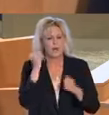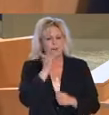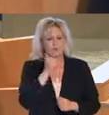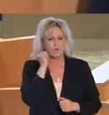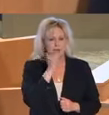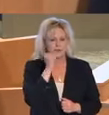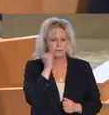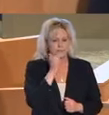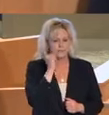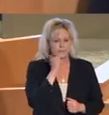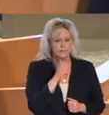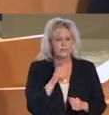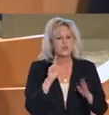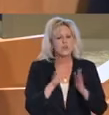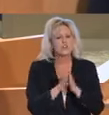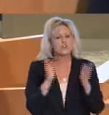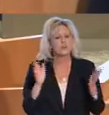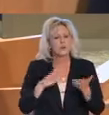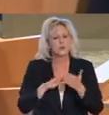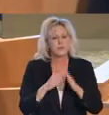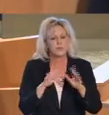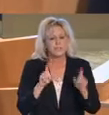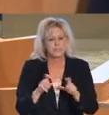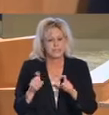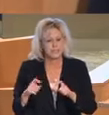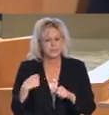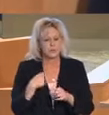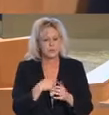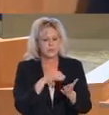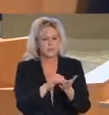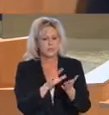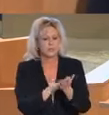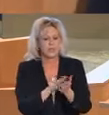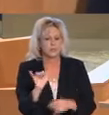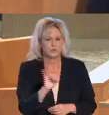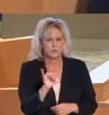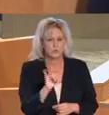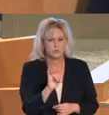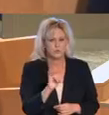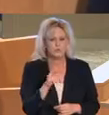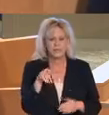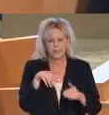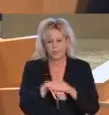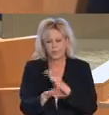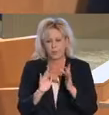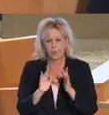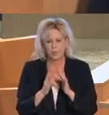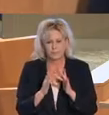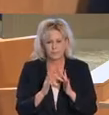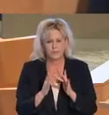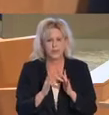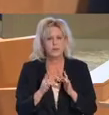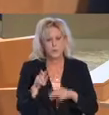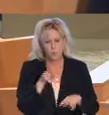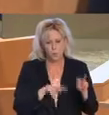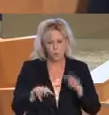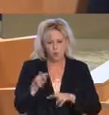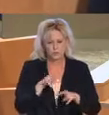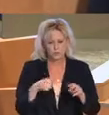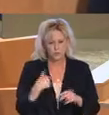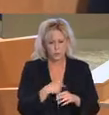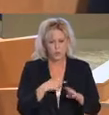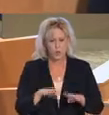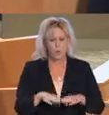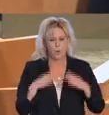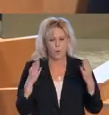day. And for general community testing, we list those sites as well. And if they go into our website and watch that, we actually open